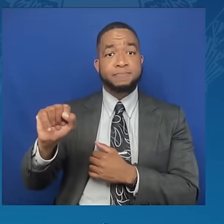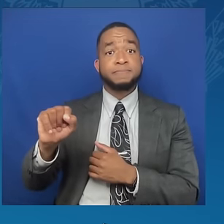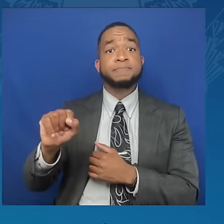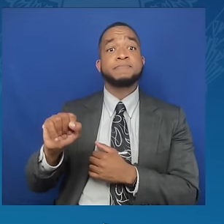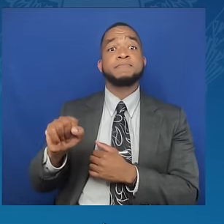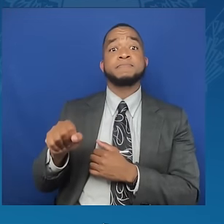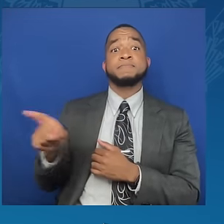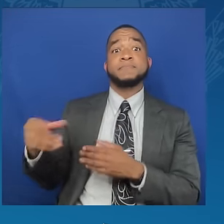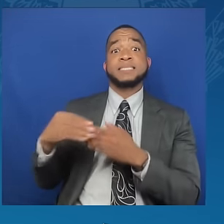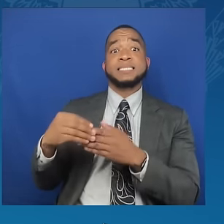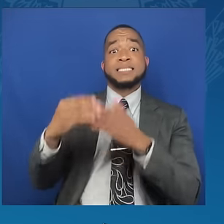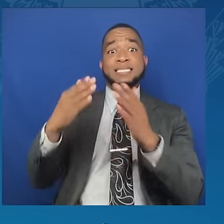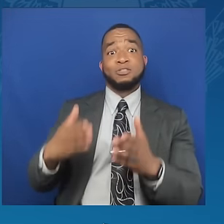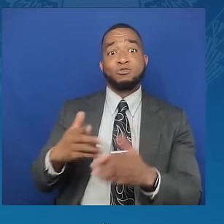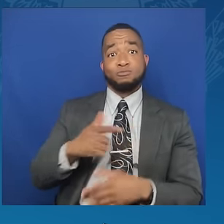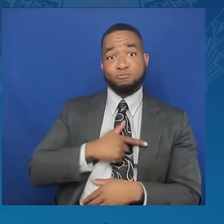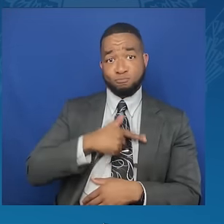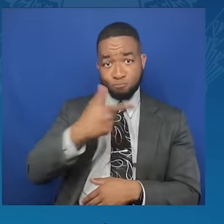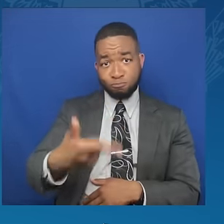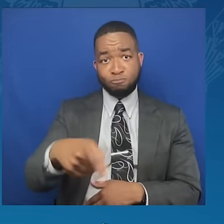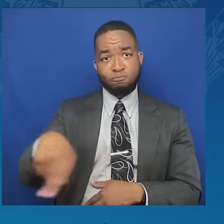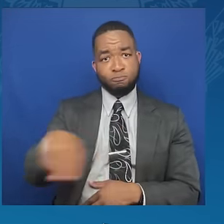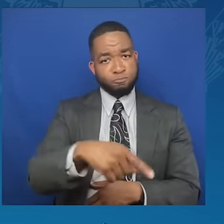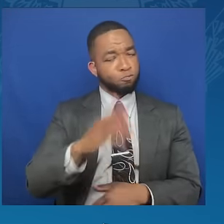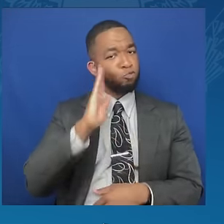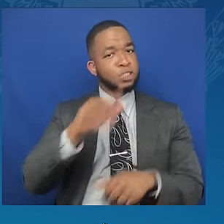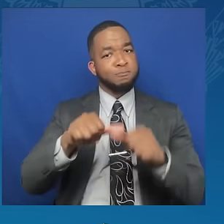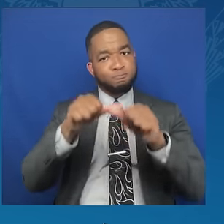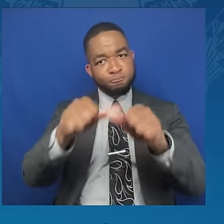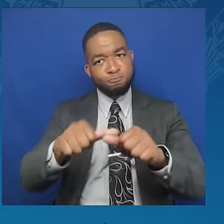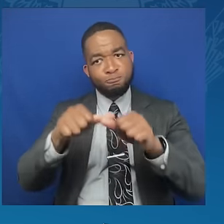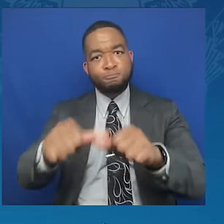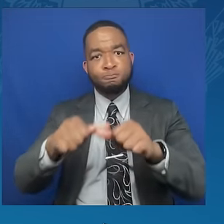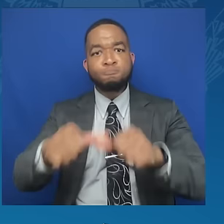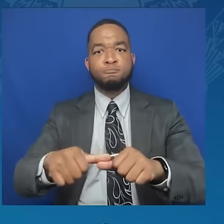defeated, and they will not be denied.